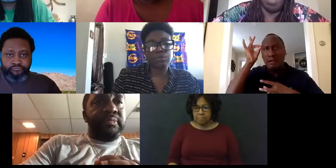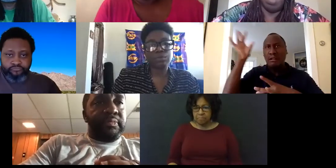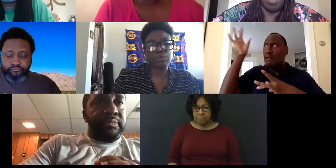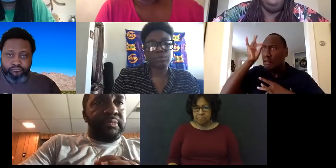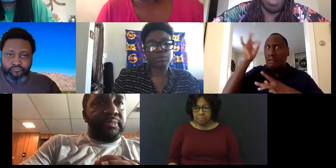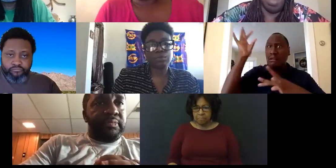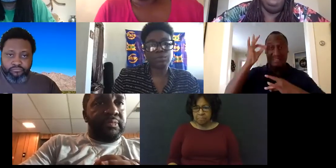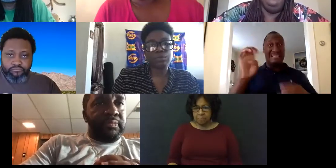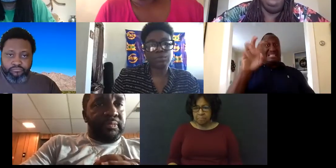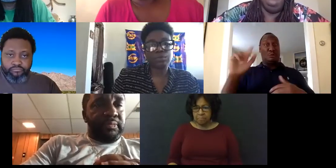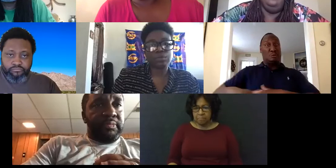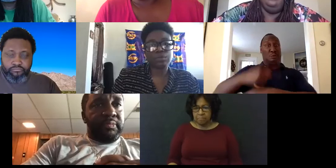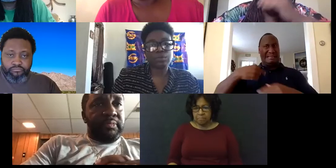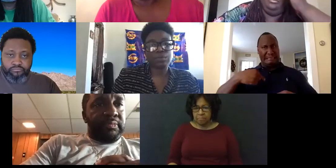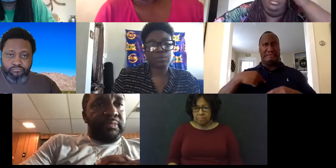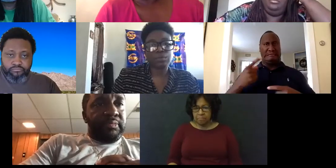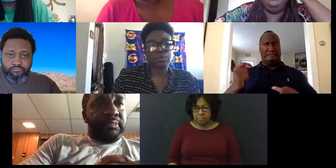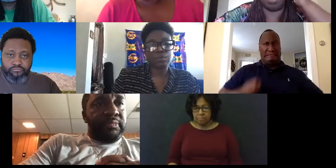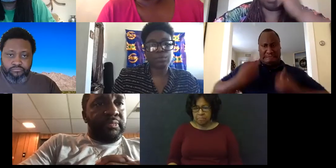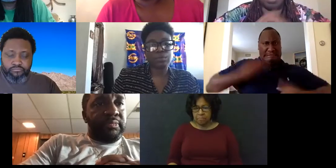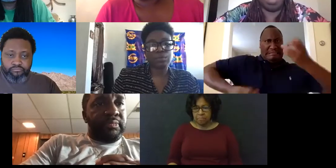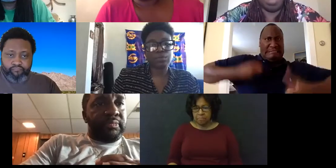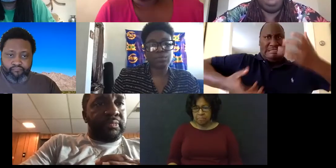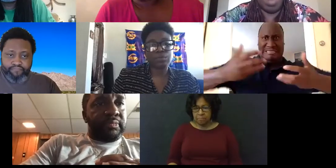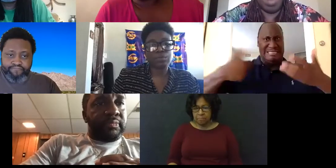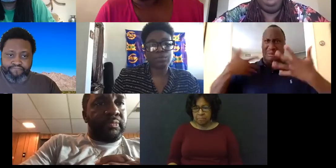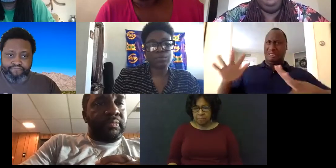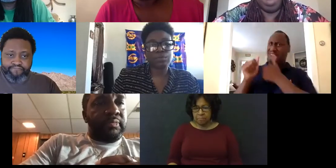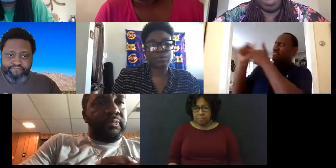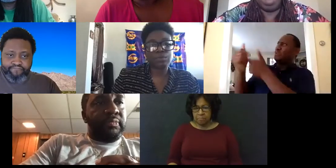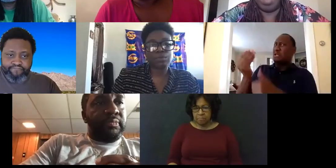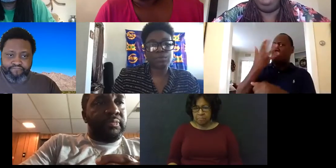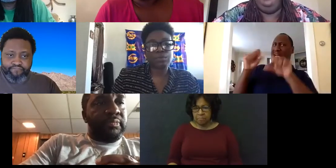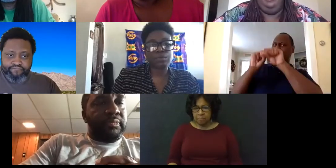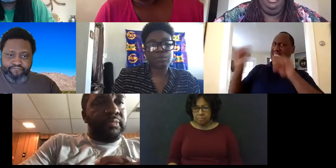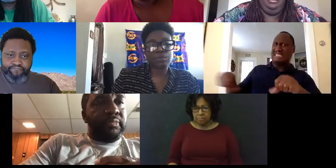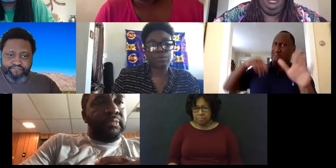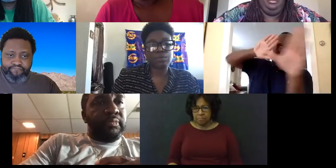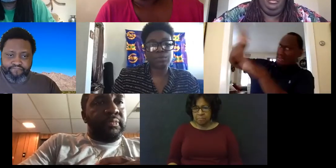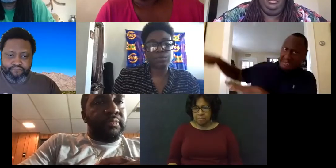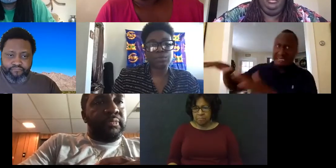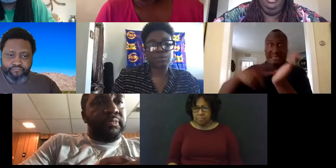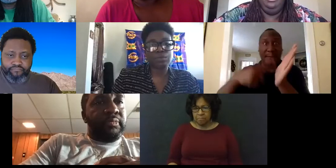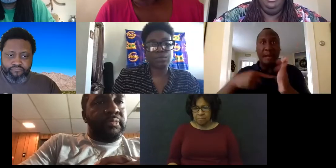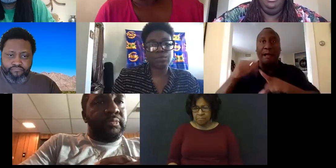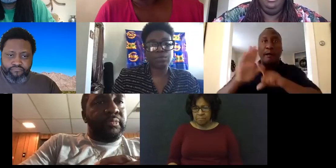that's 400 years of ideas and we have to break away from that. You know, we don't want to